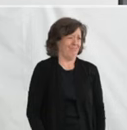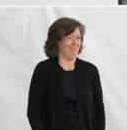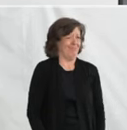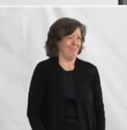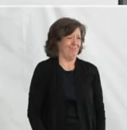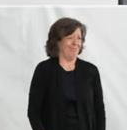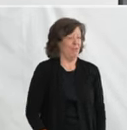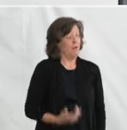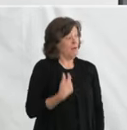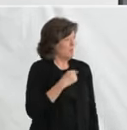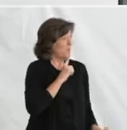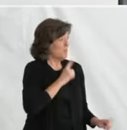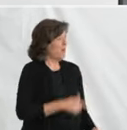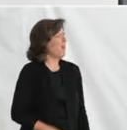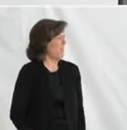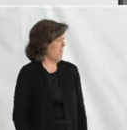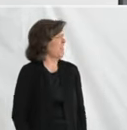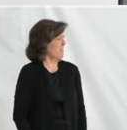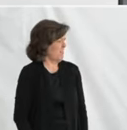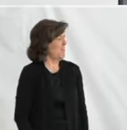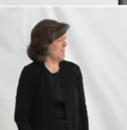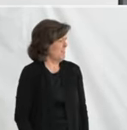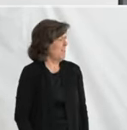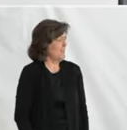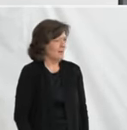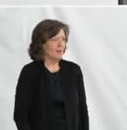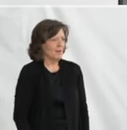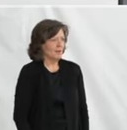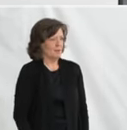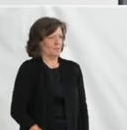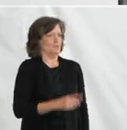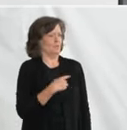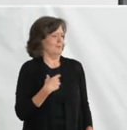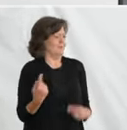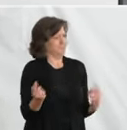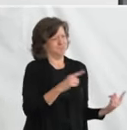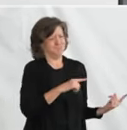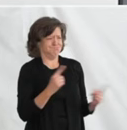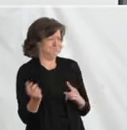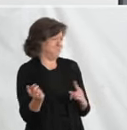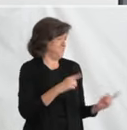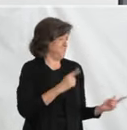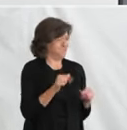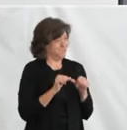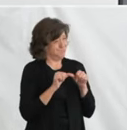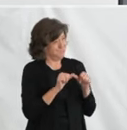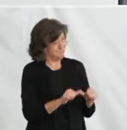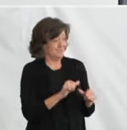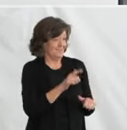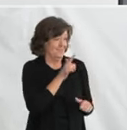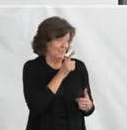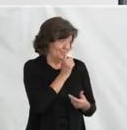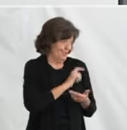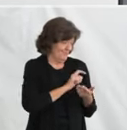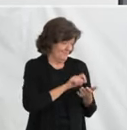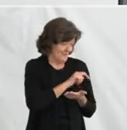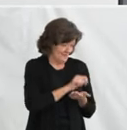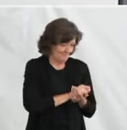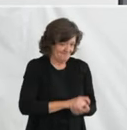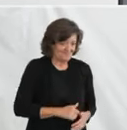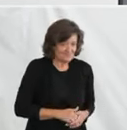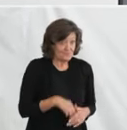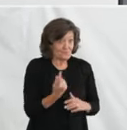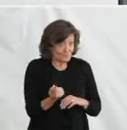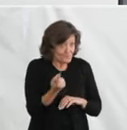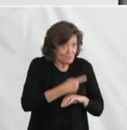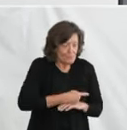would naturally reply, uh-huh. And these arguments would go on for the whole lunch period. Well, we were in there one day, and